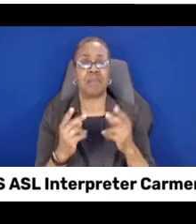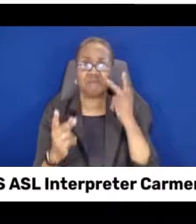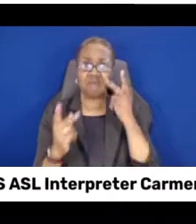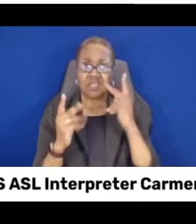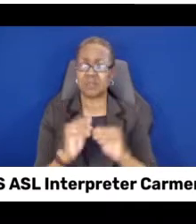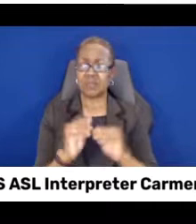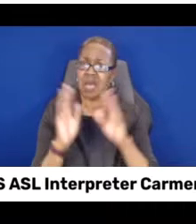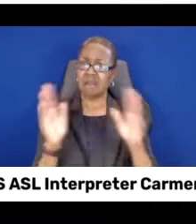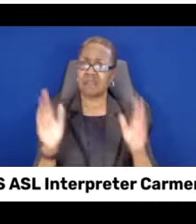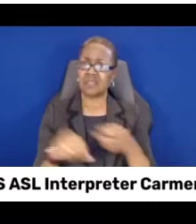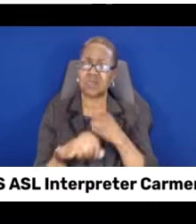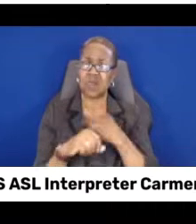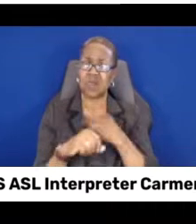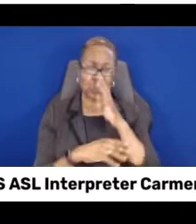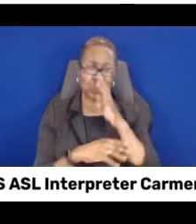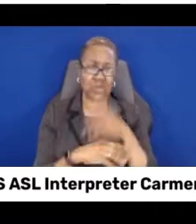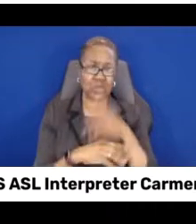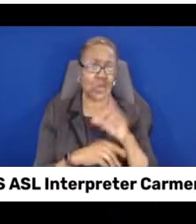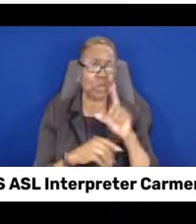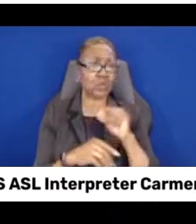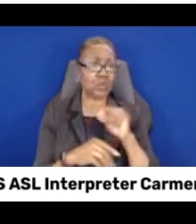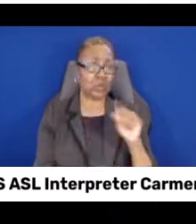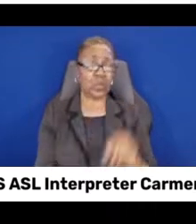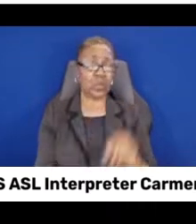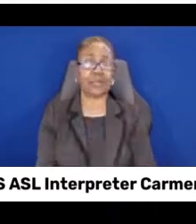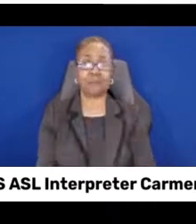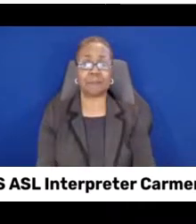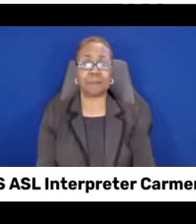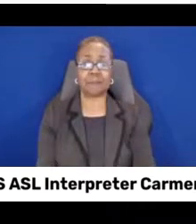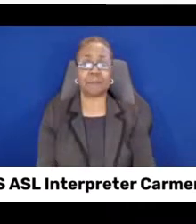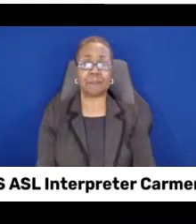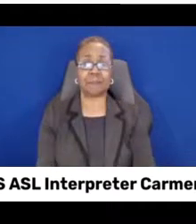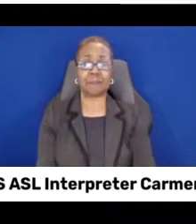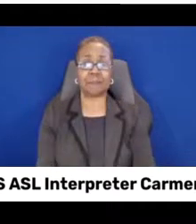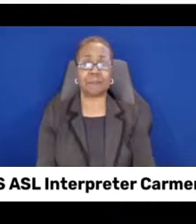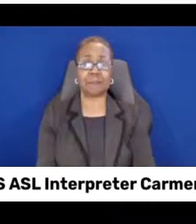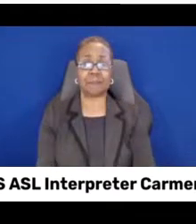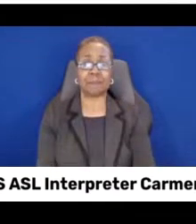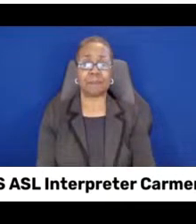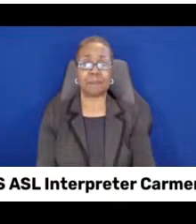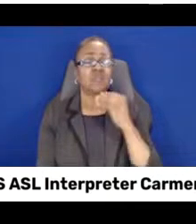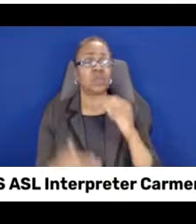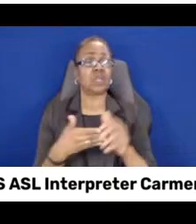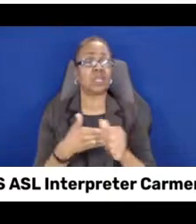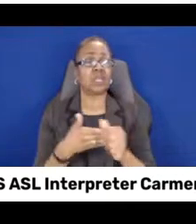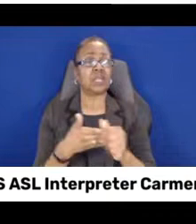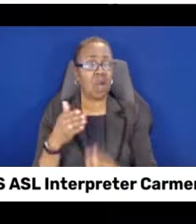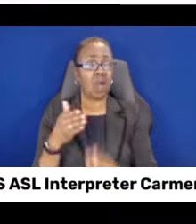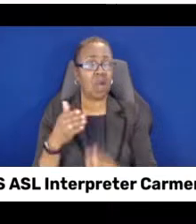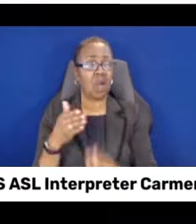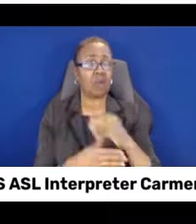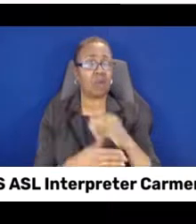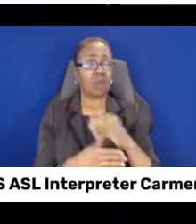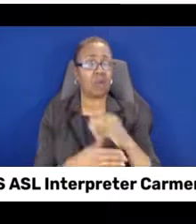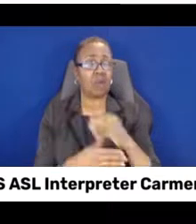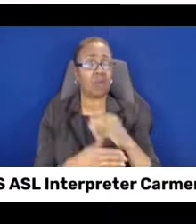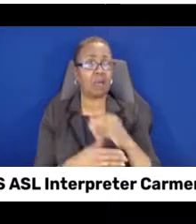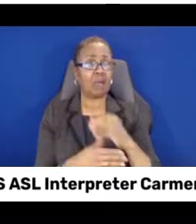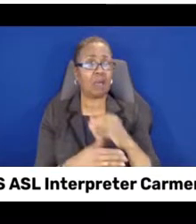in 2020. And so food leaders from across the city took this opportunity to